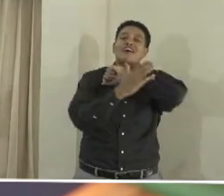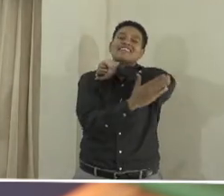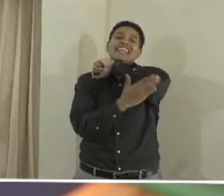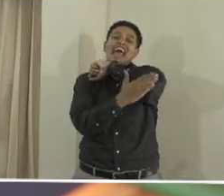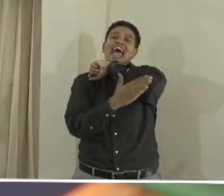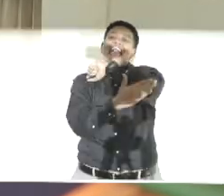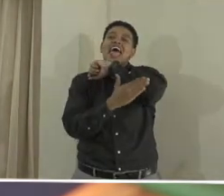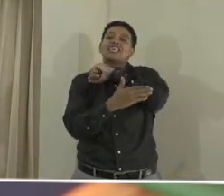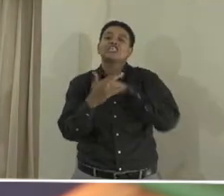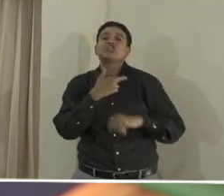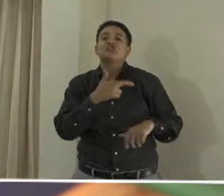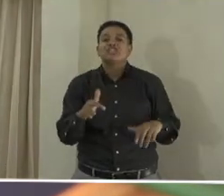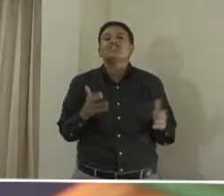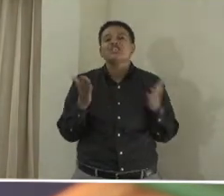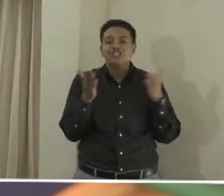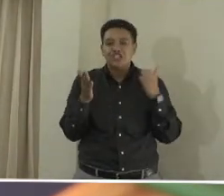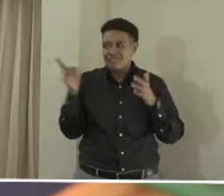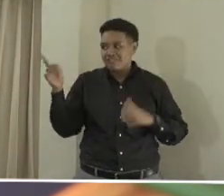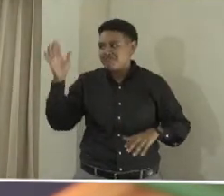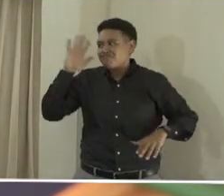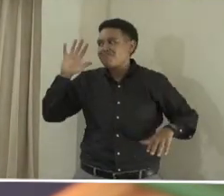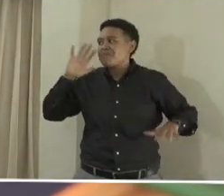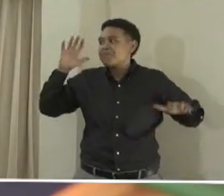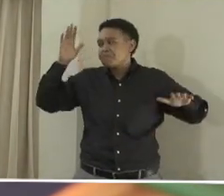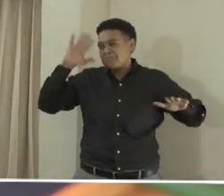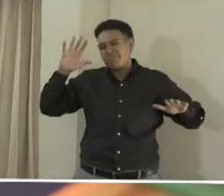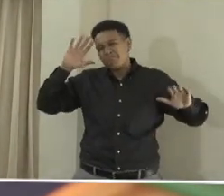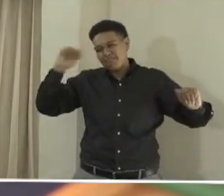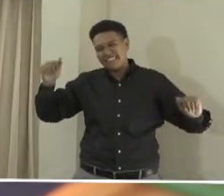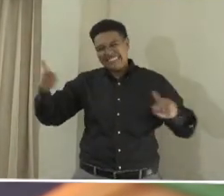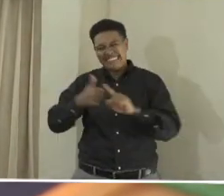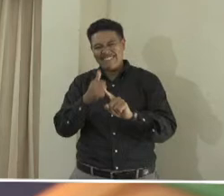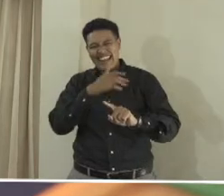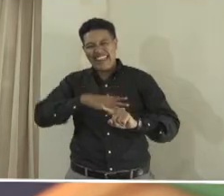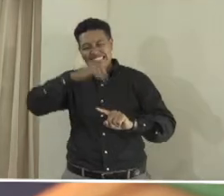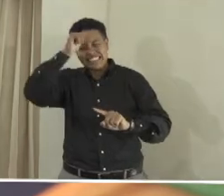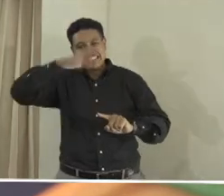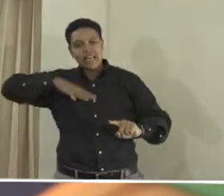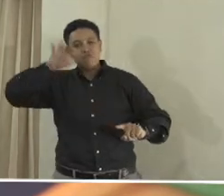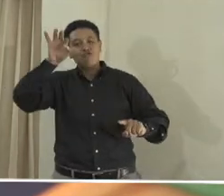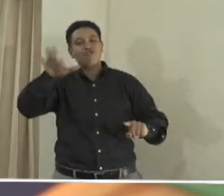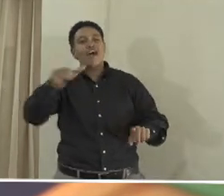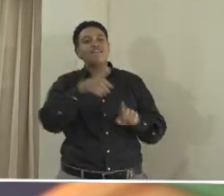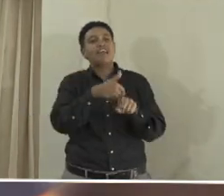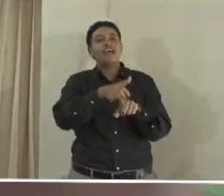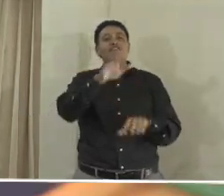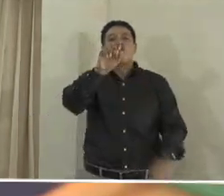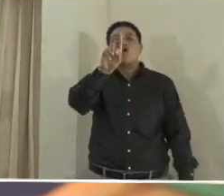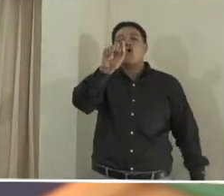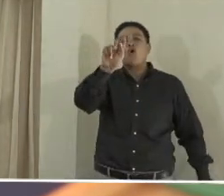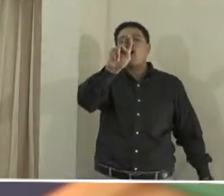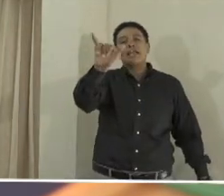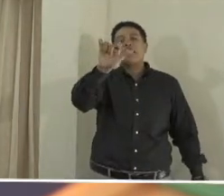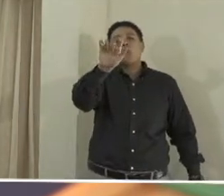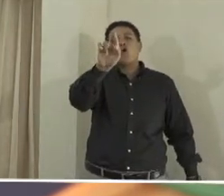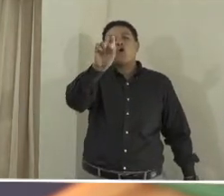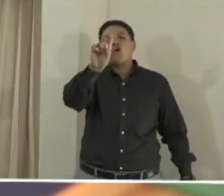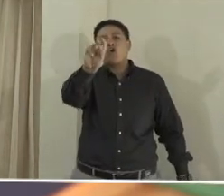National Religious Services. Ladies and gentlemen, the Reverend Courtney